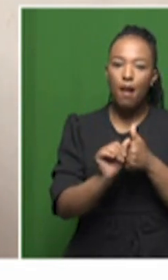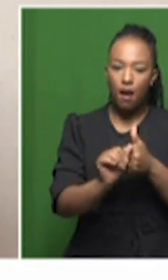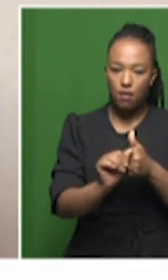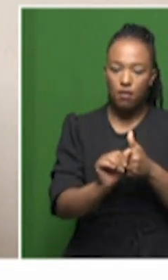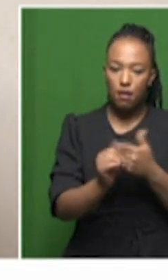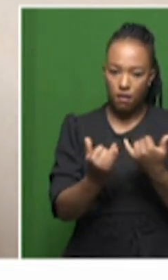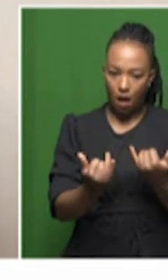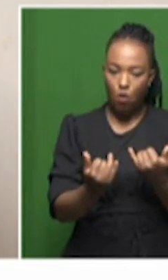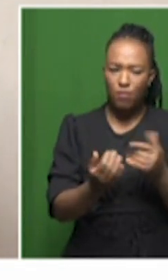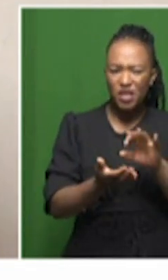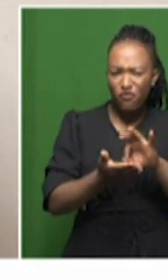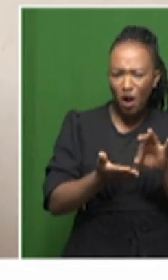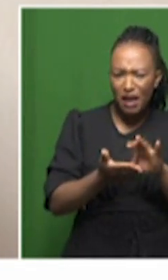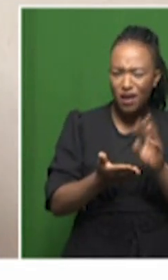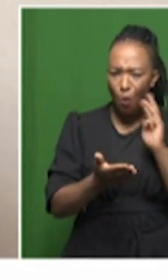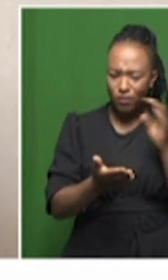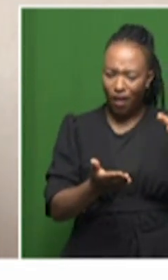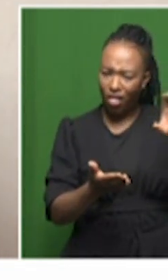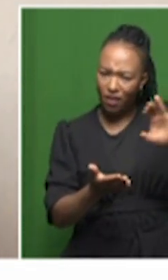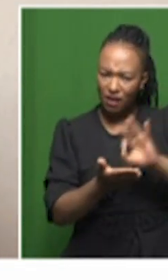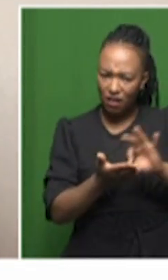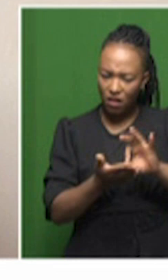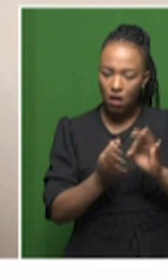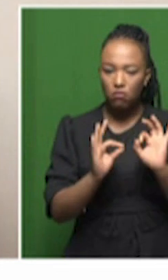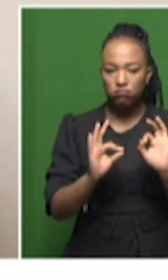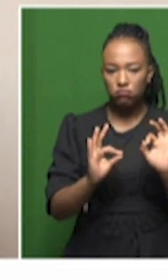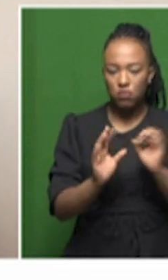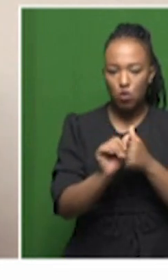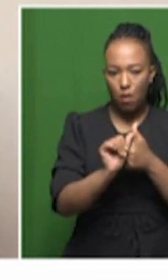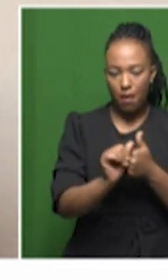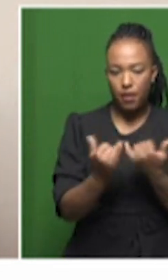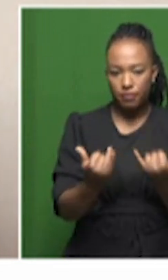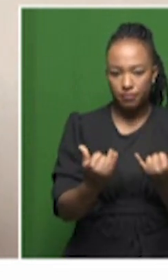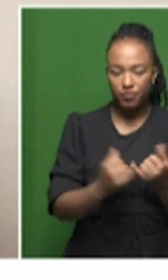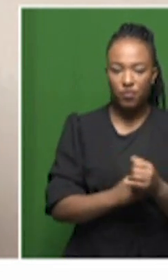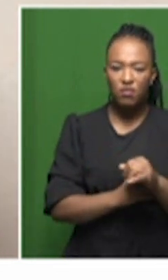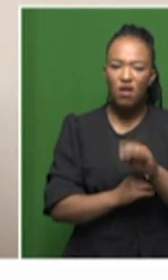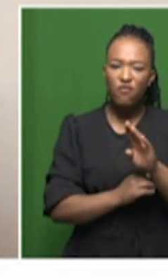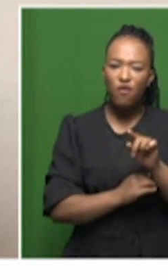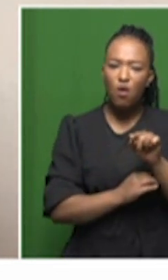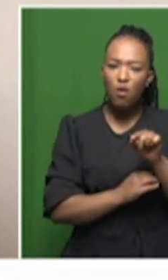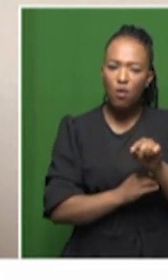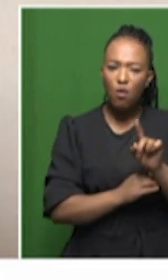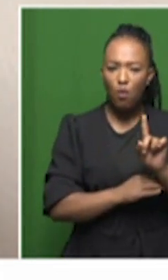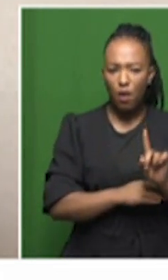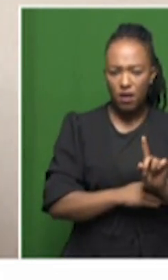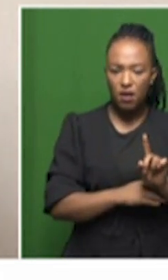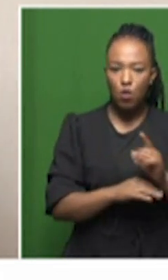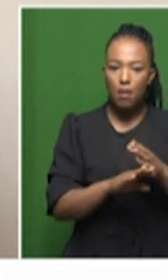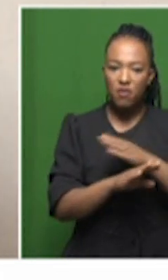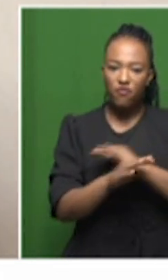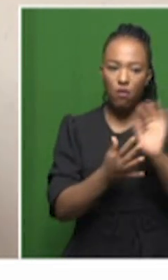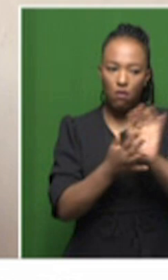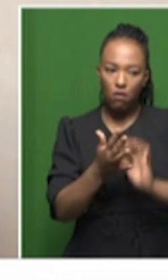standards in terms of Sense 241. As rightfully put in terms of your insights, we